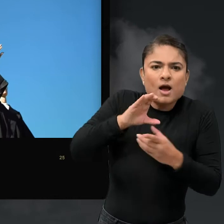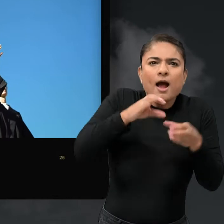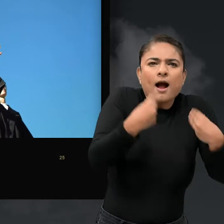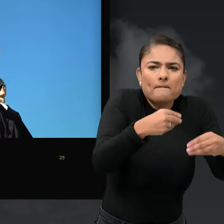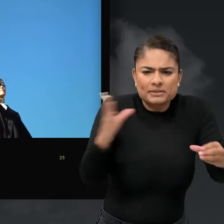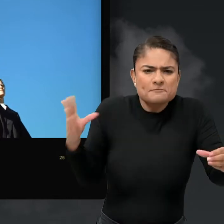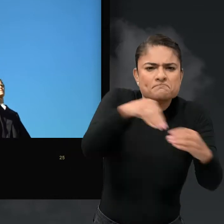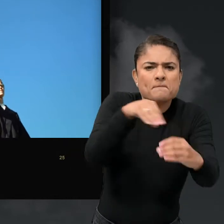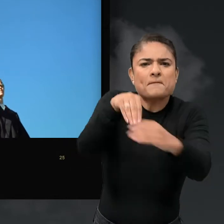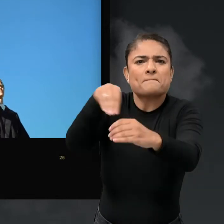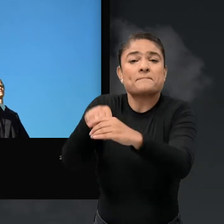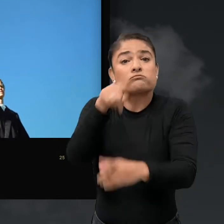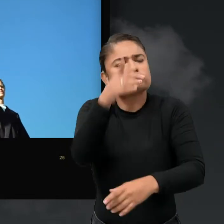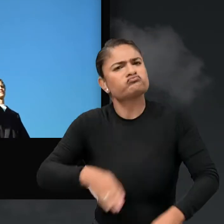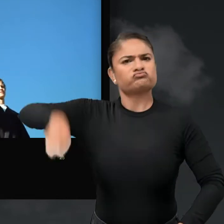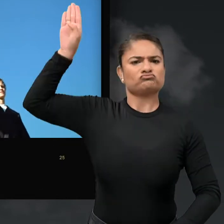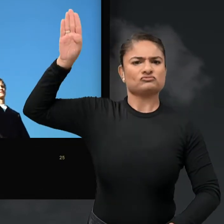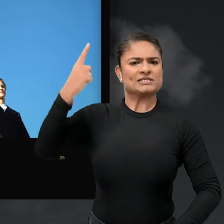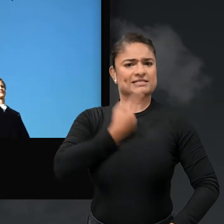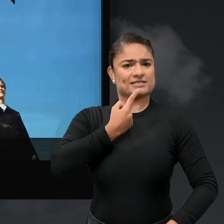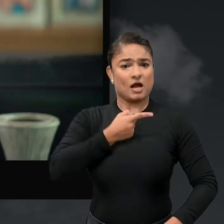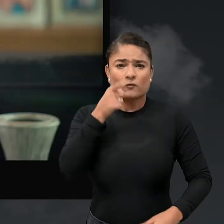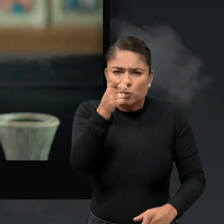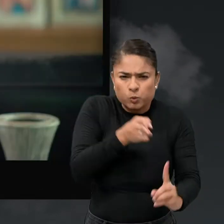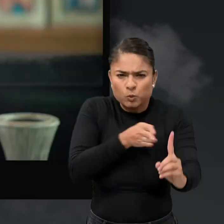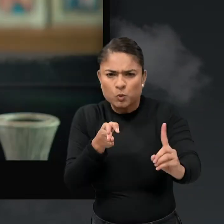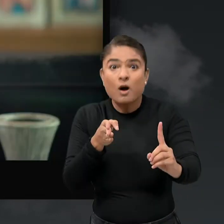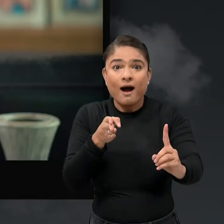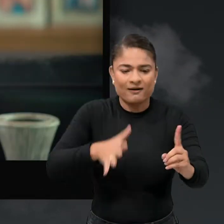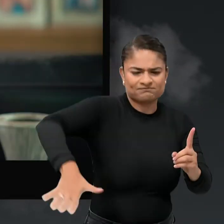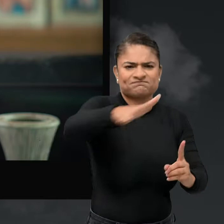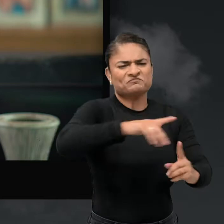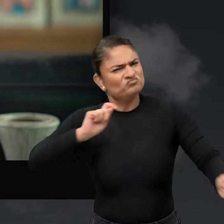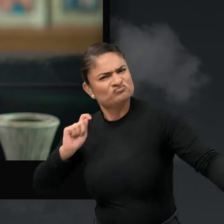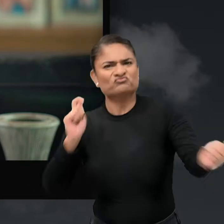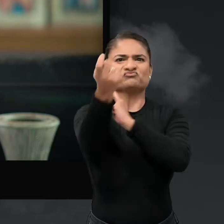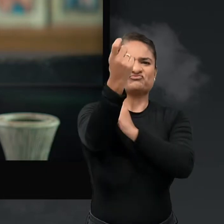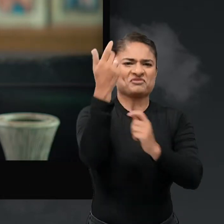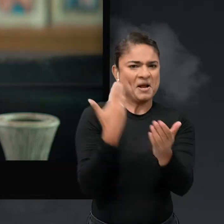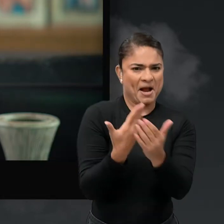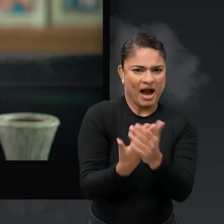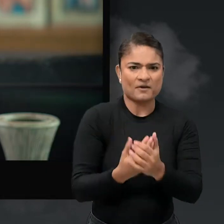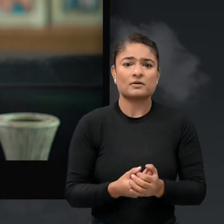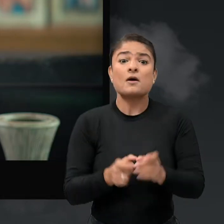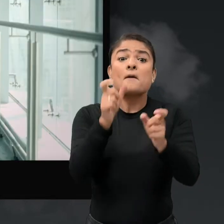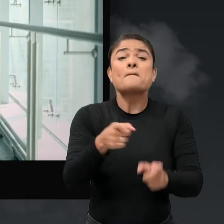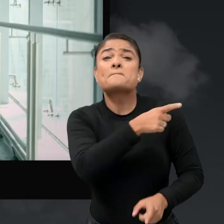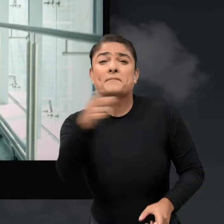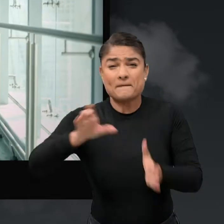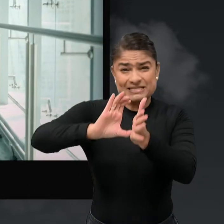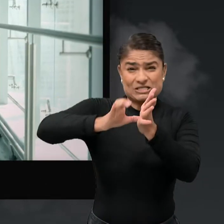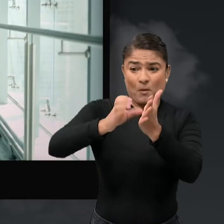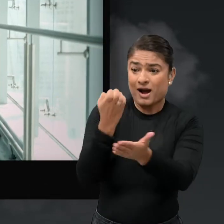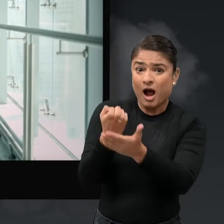show value to a company, and you put your hand up first, you are actually, and it's indirectly, becoming a change champion